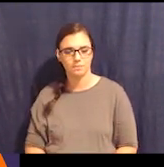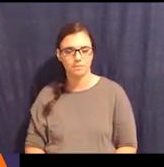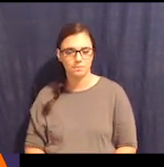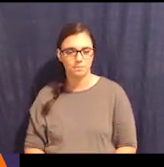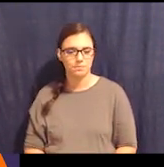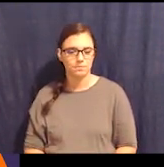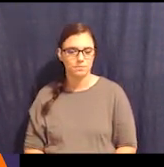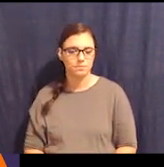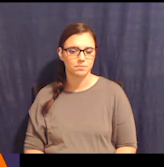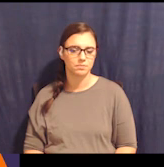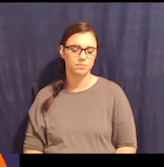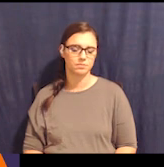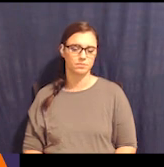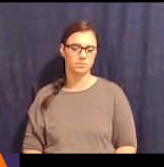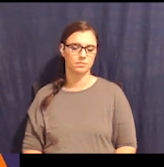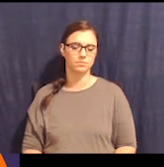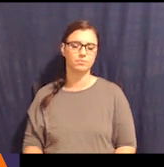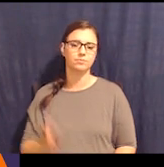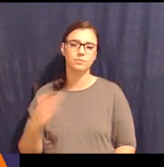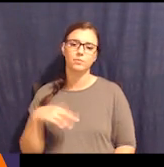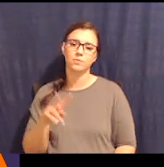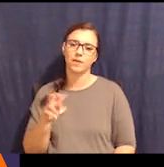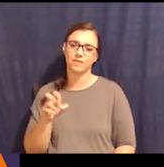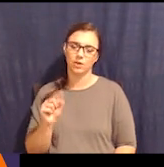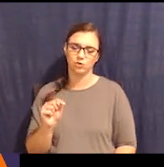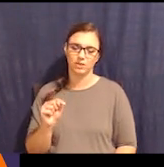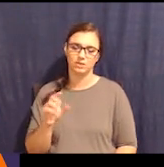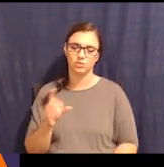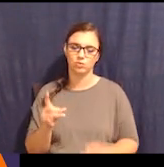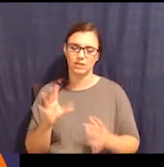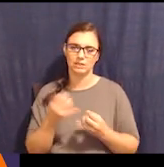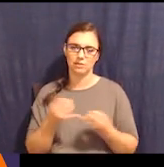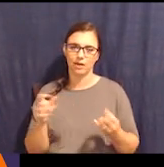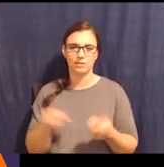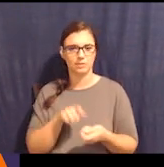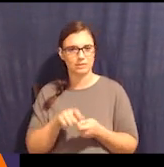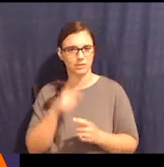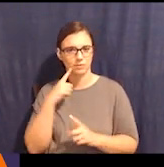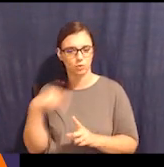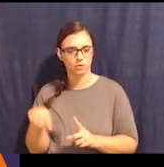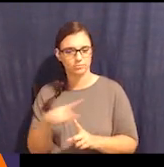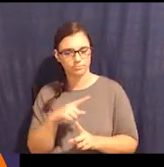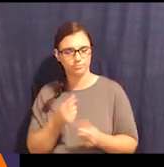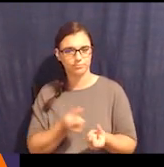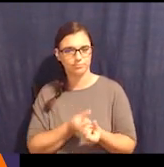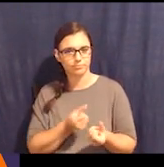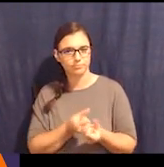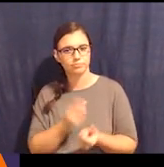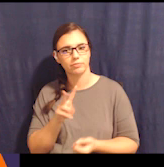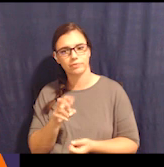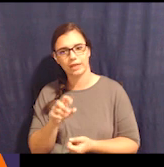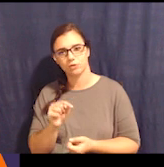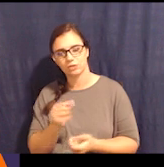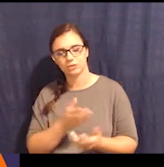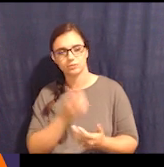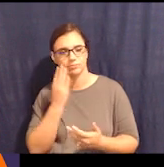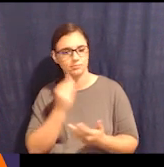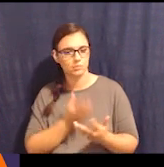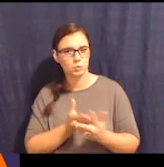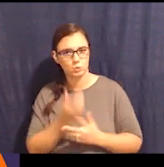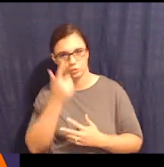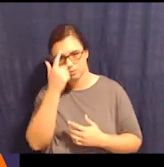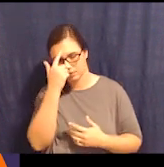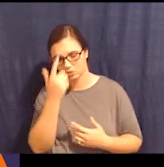is a specialized crisis line to support veterans going through mental or emotional crisis.